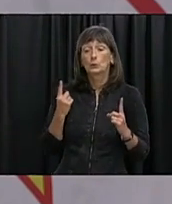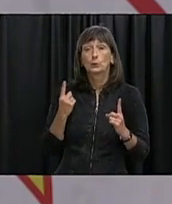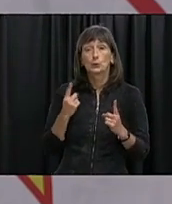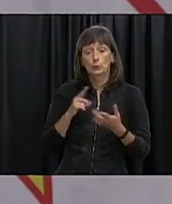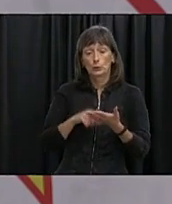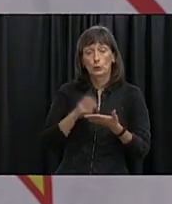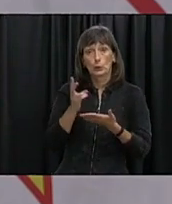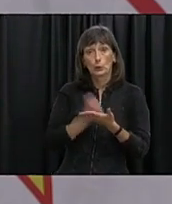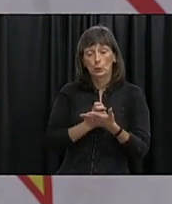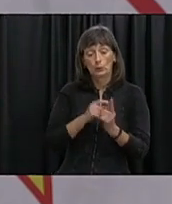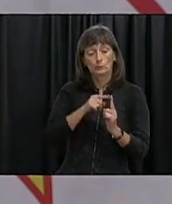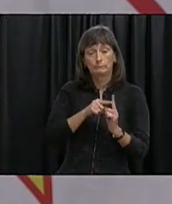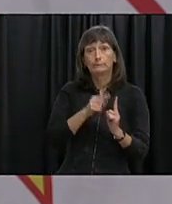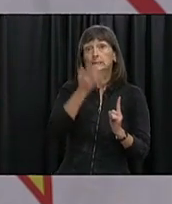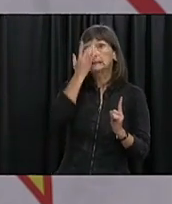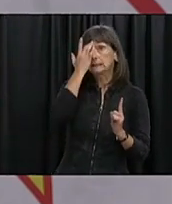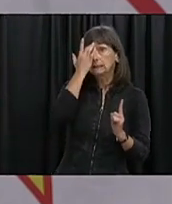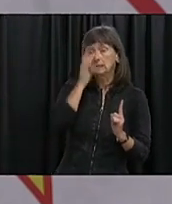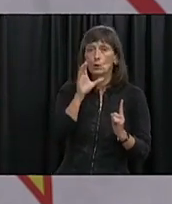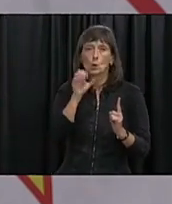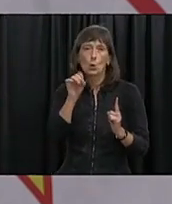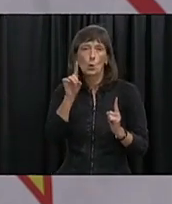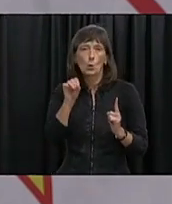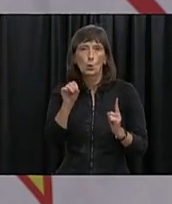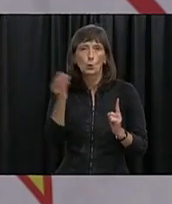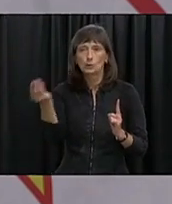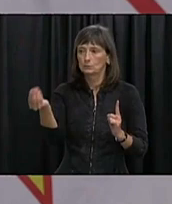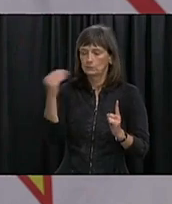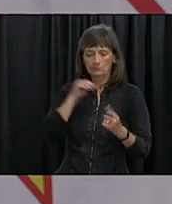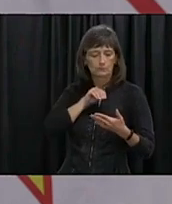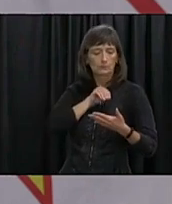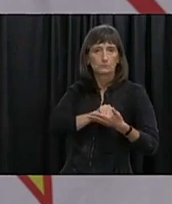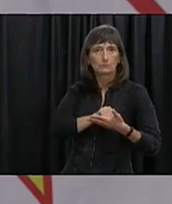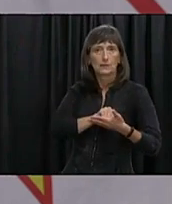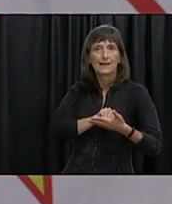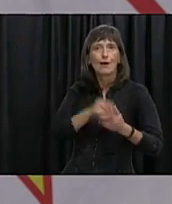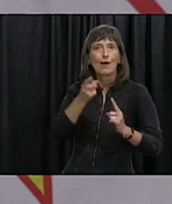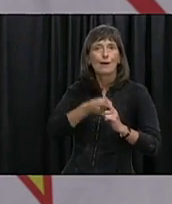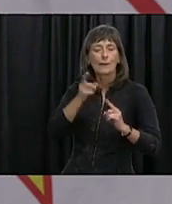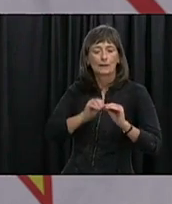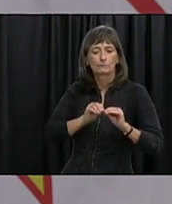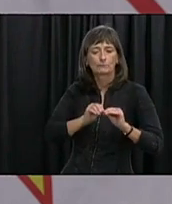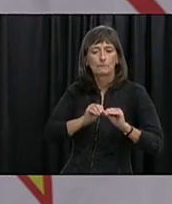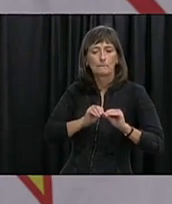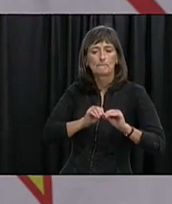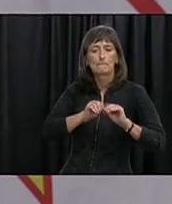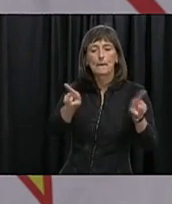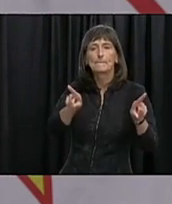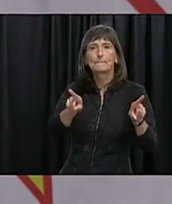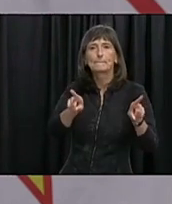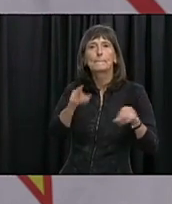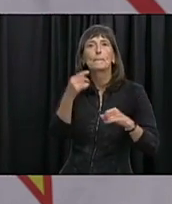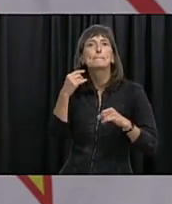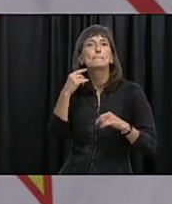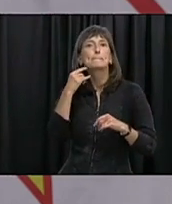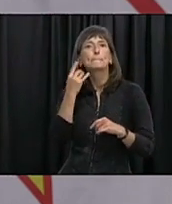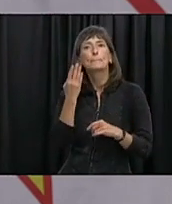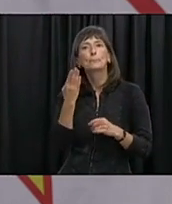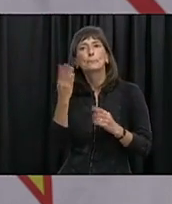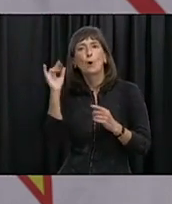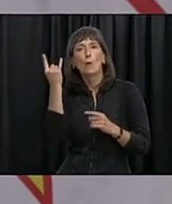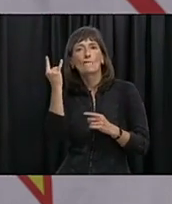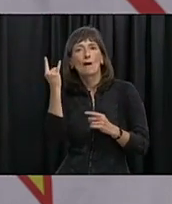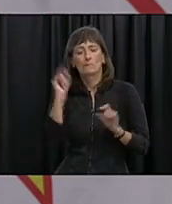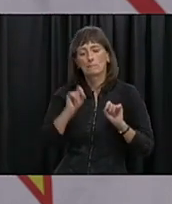code, they put that code into their phone, and it alerts people who have been in close contact via Bluetooth. That